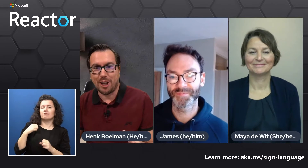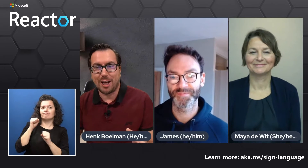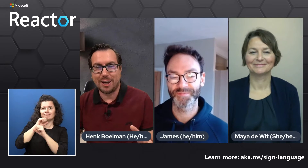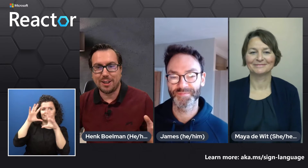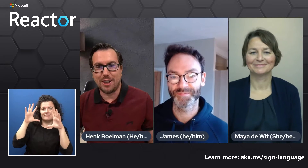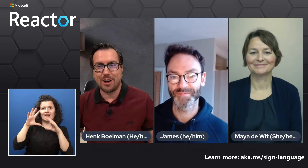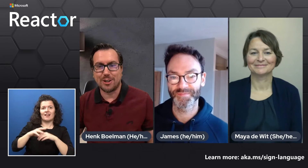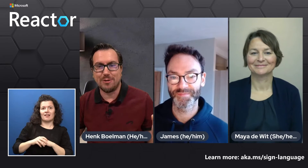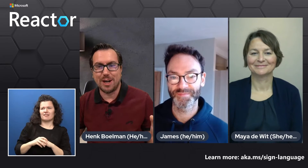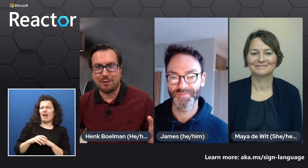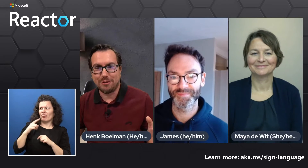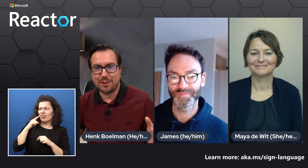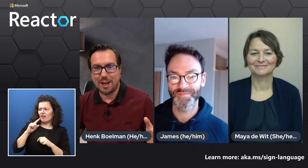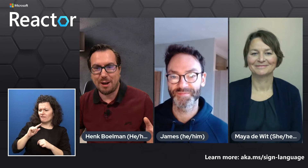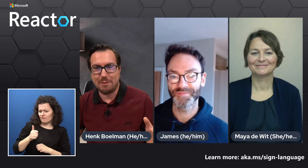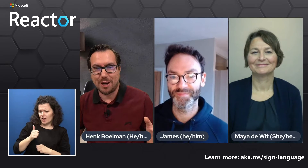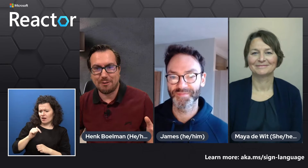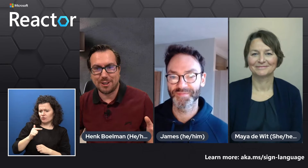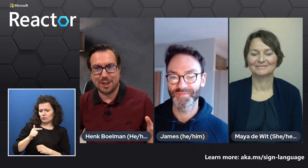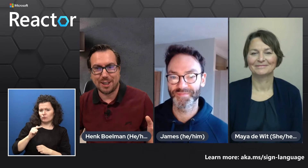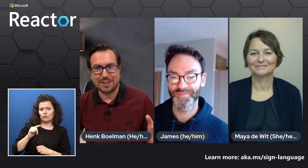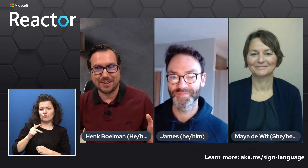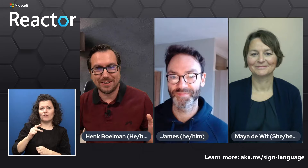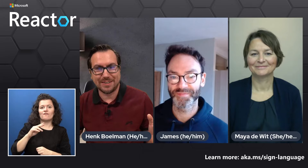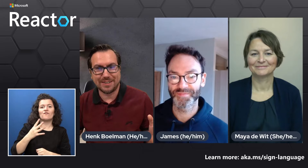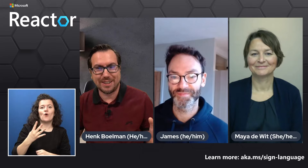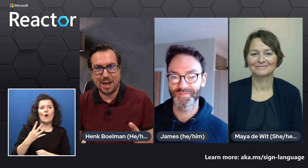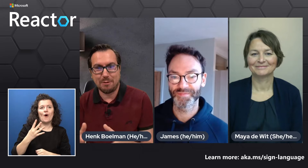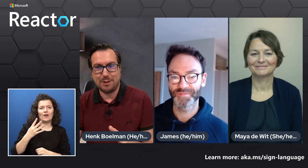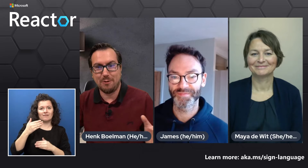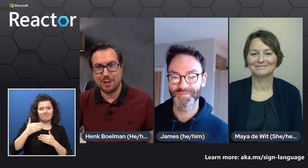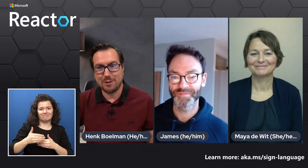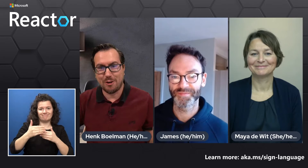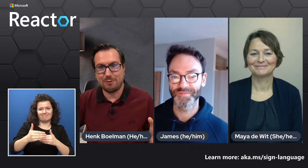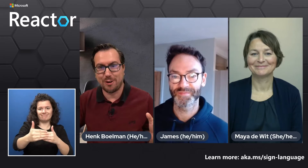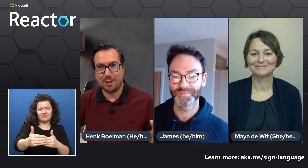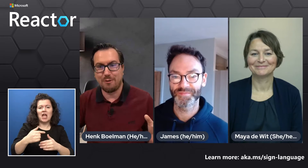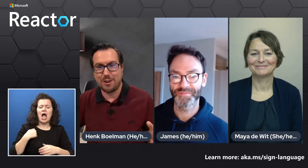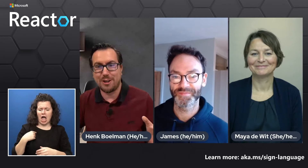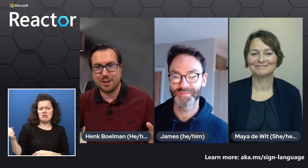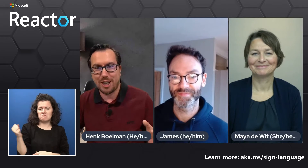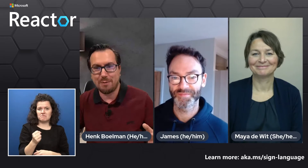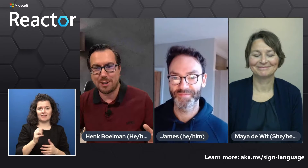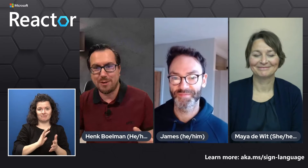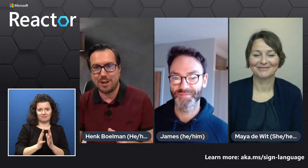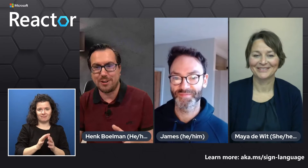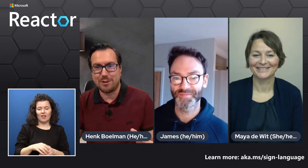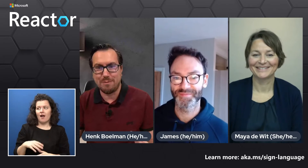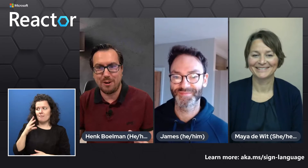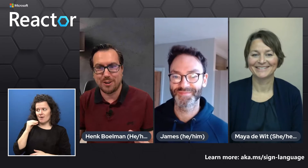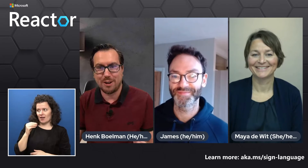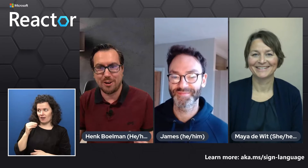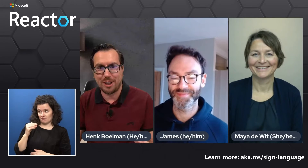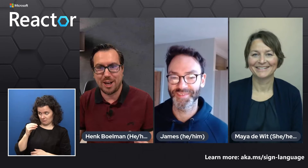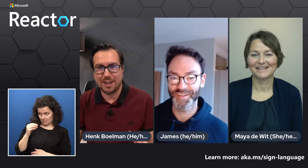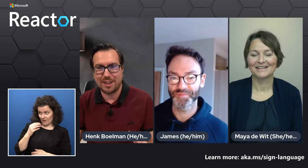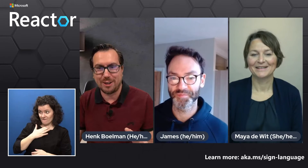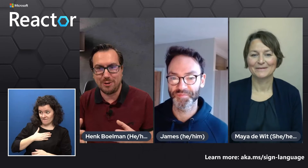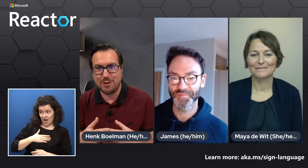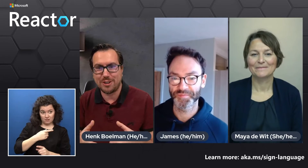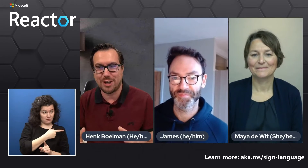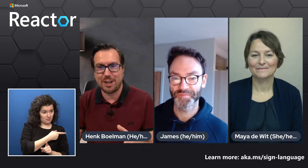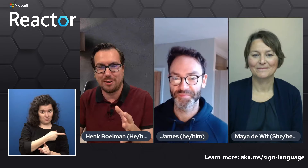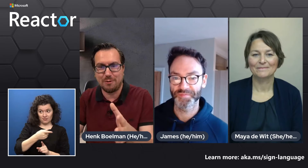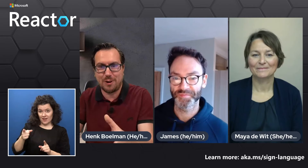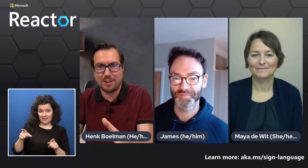not like the other 12. And Maya was like, yeah, but you want to offer the same experience to both, and not like